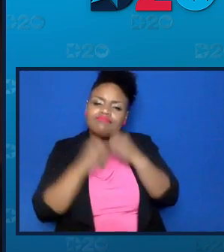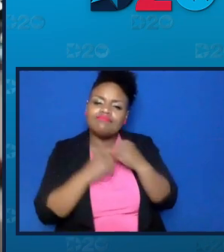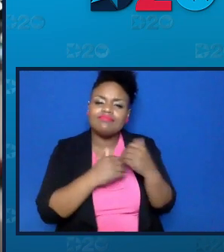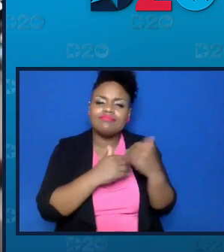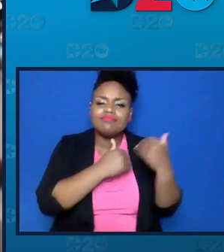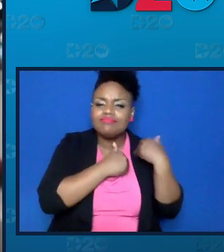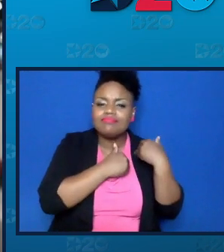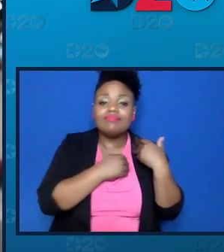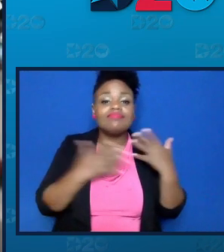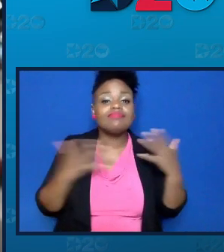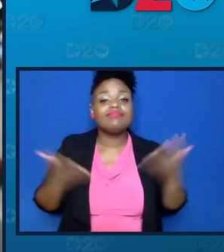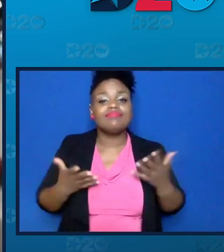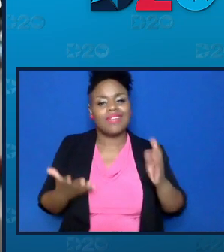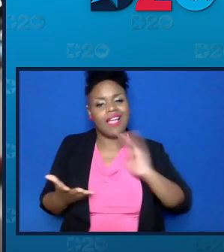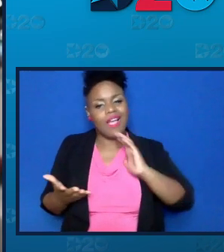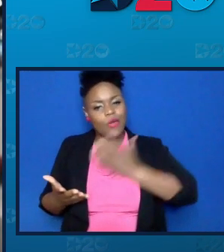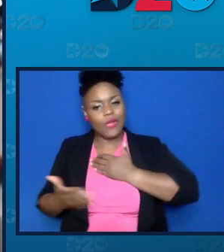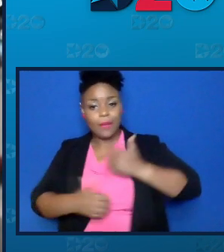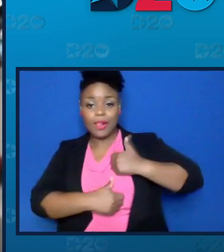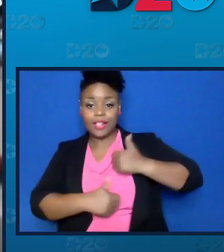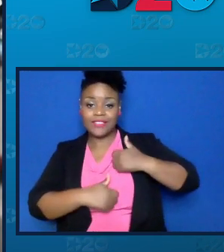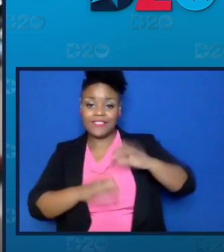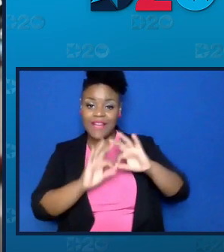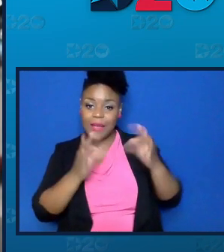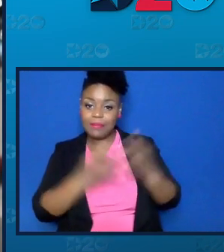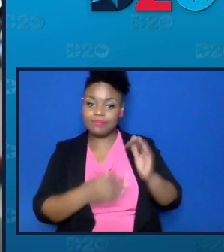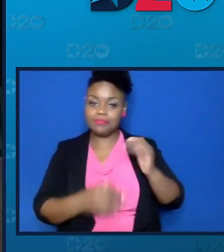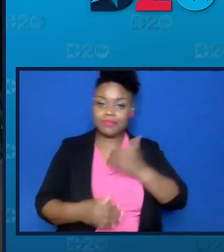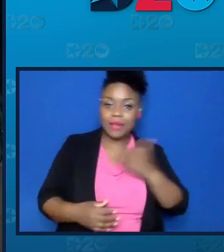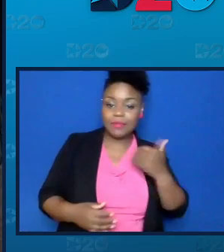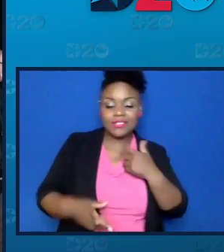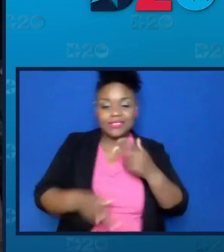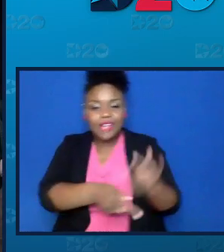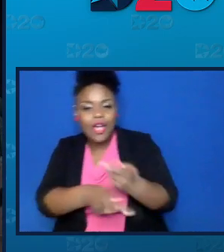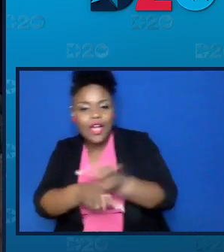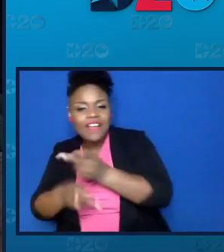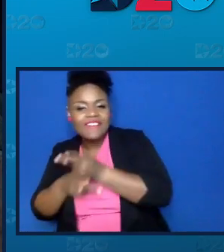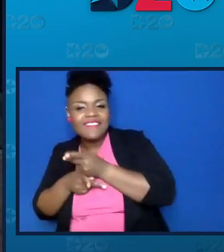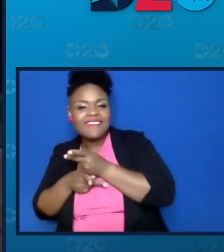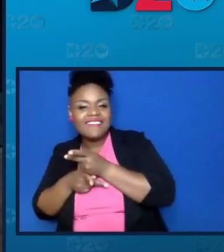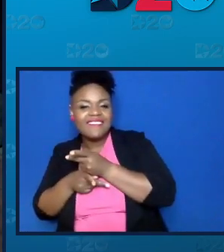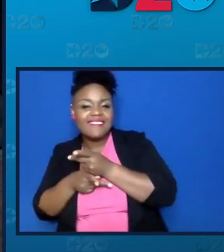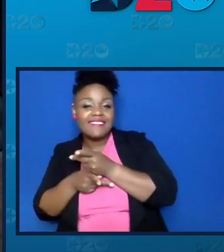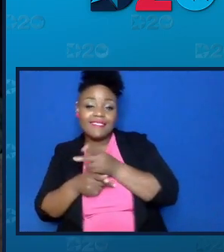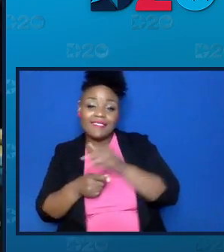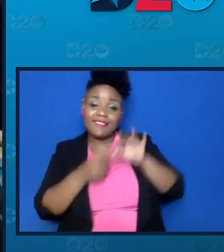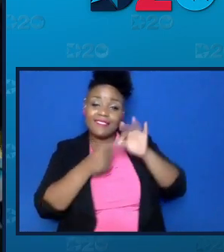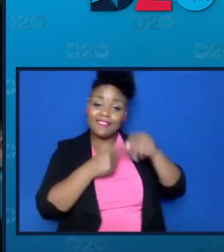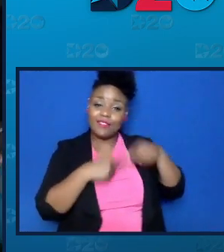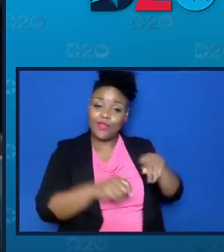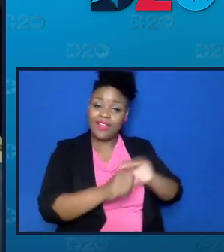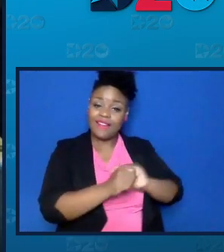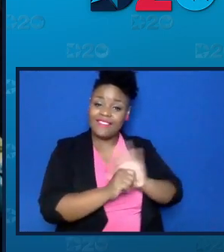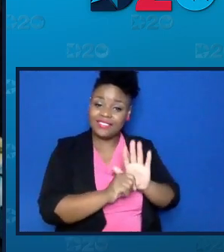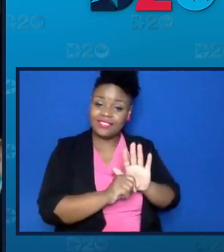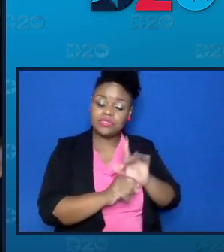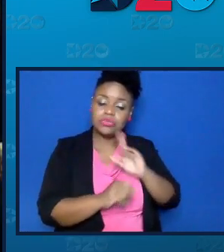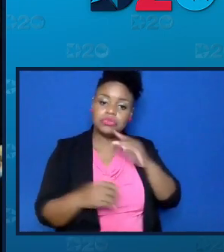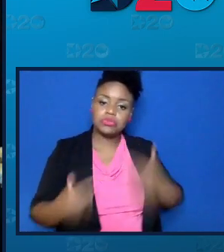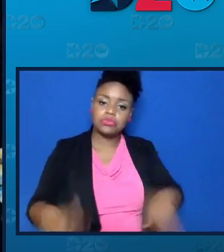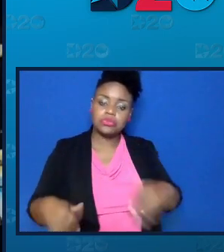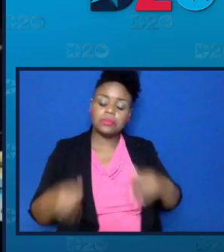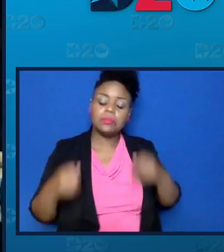military members. During this pandemic, for sure, so many veterans have lost their jobs.